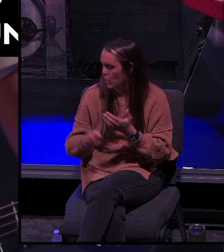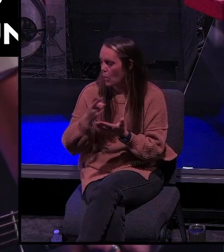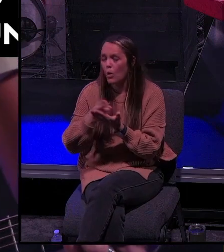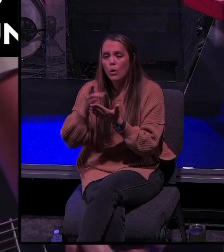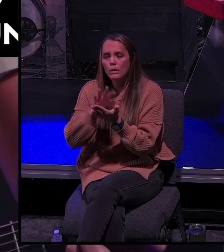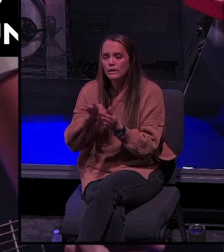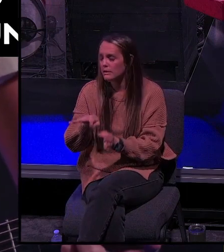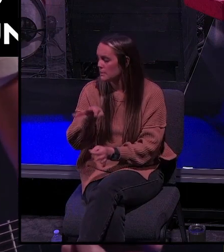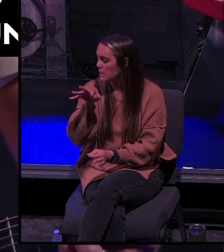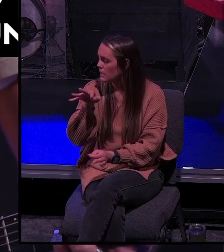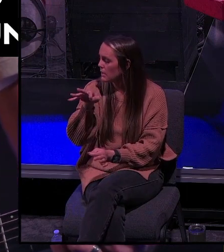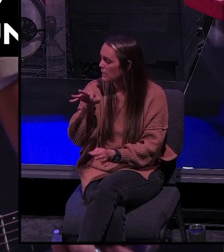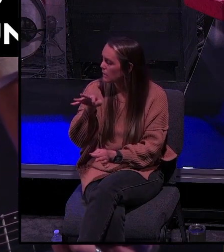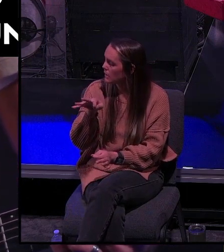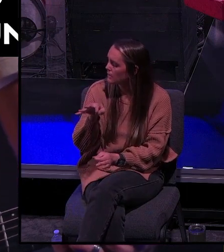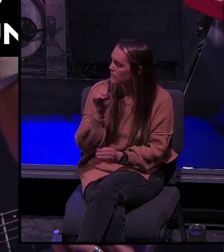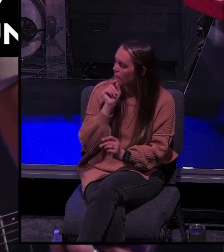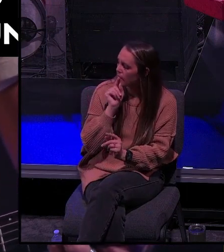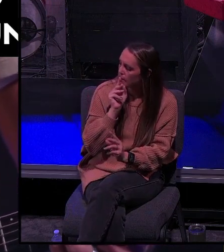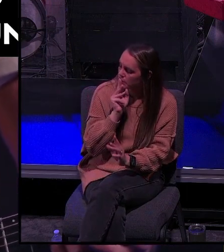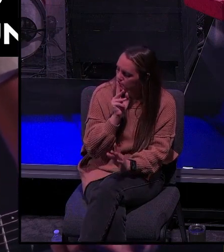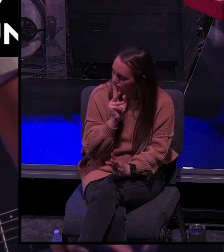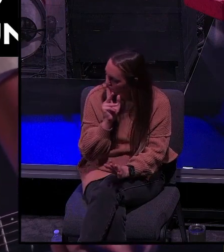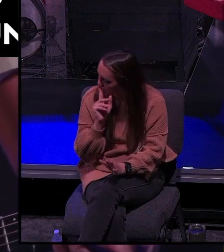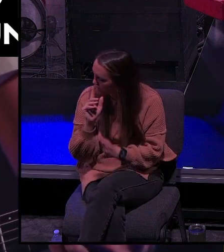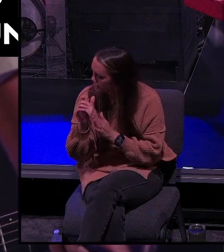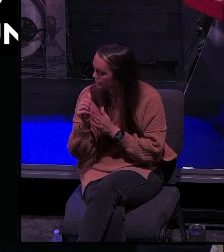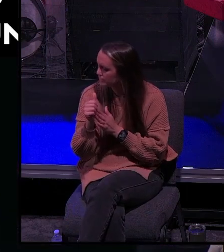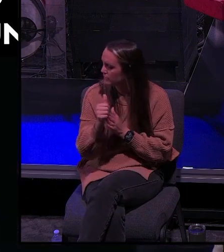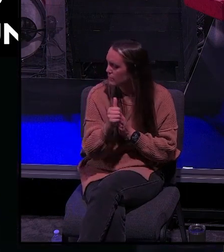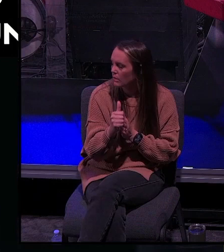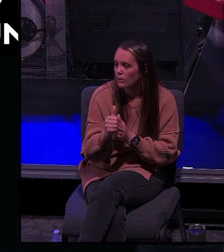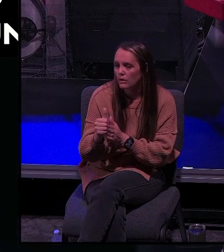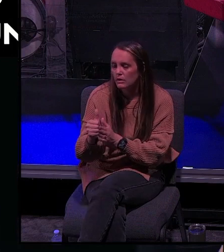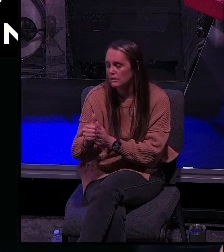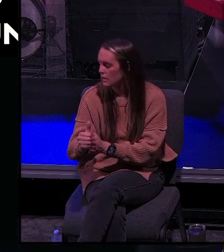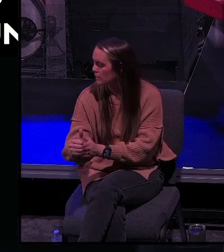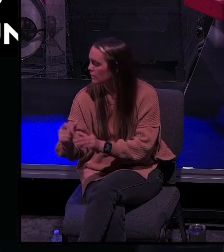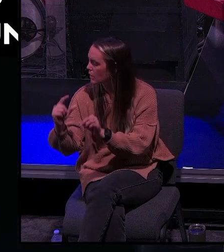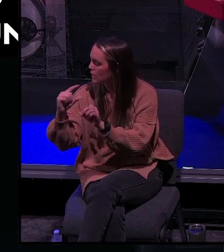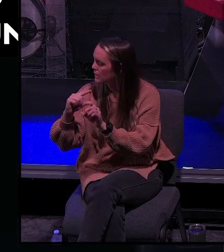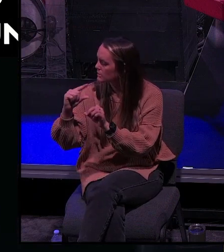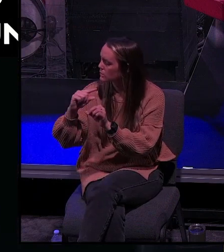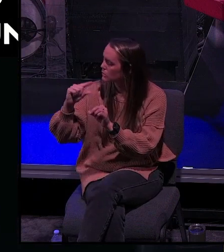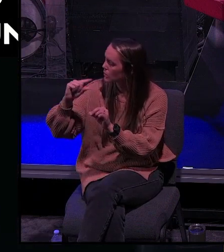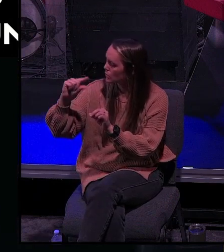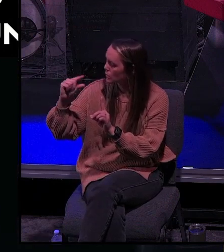Spirit, guide my speaking words.